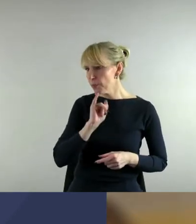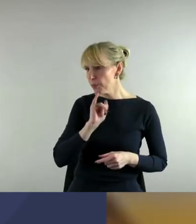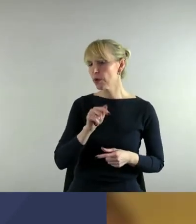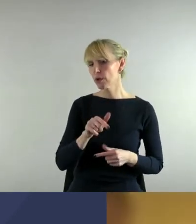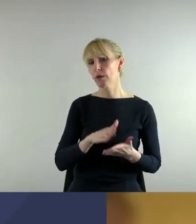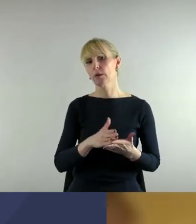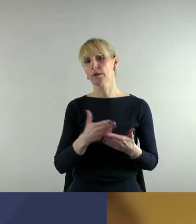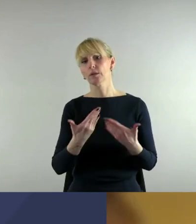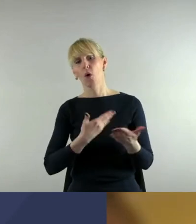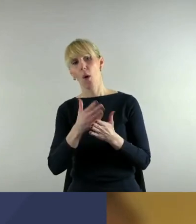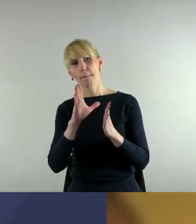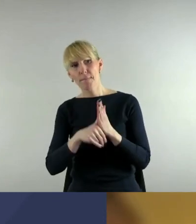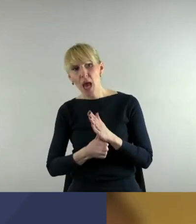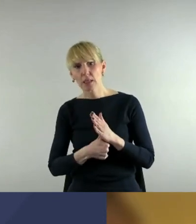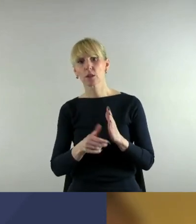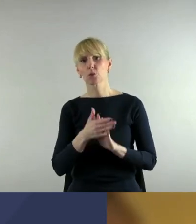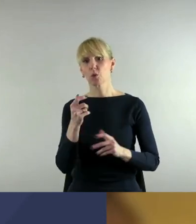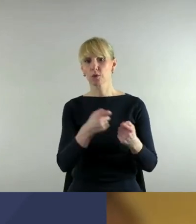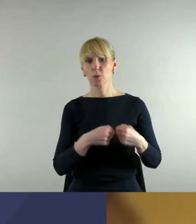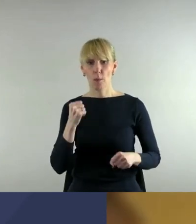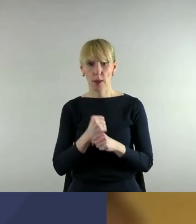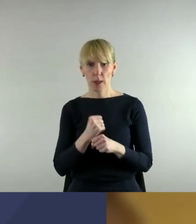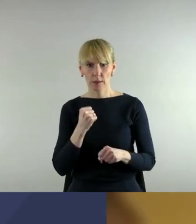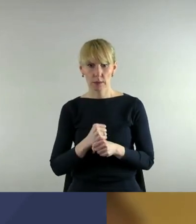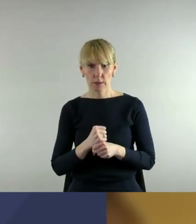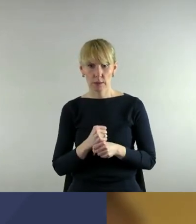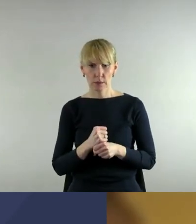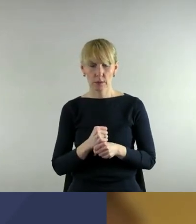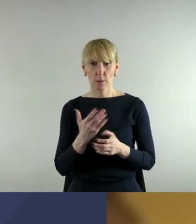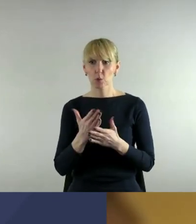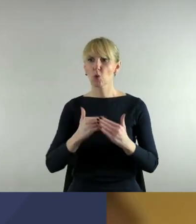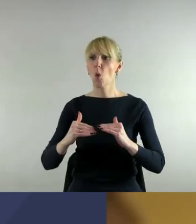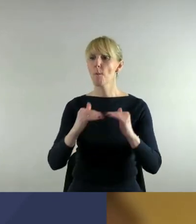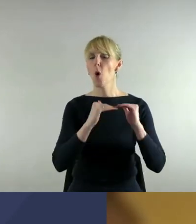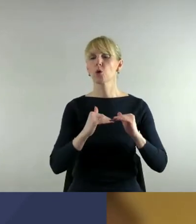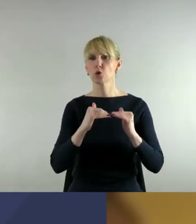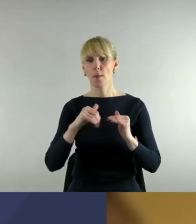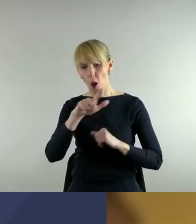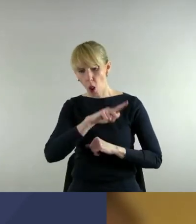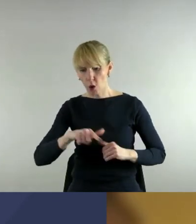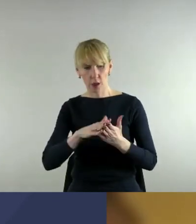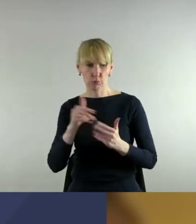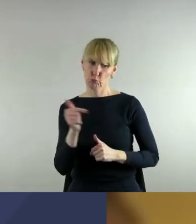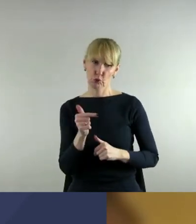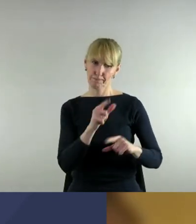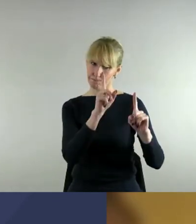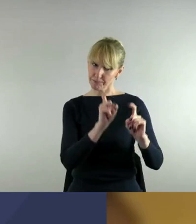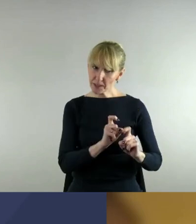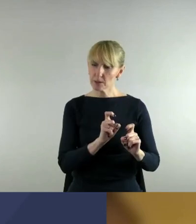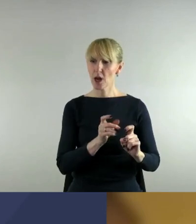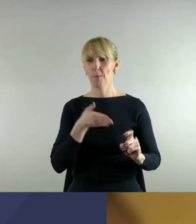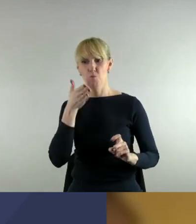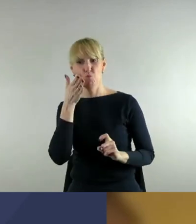what we should do. This is what we want to show our cities that we cooperate with, that this is the level, the local level that we should start